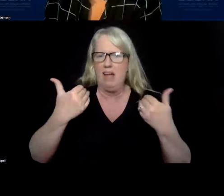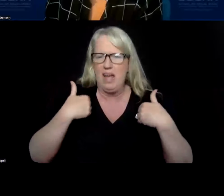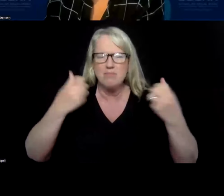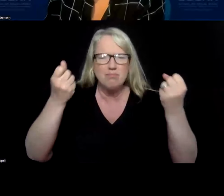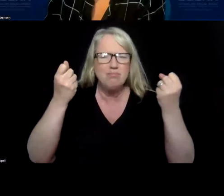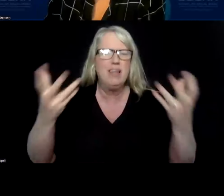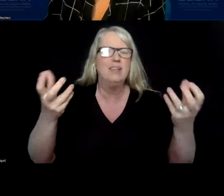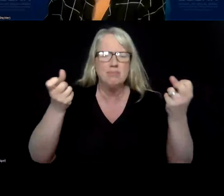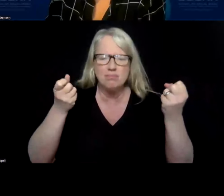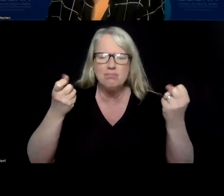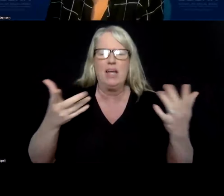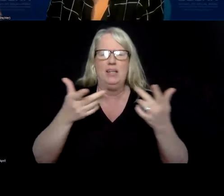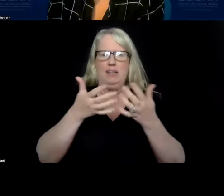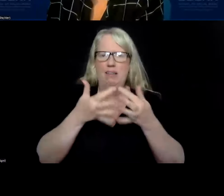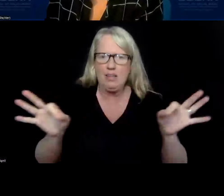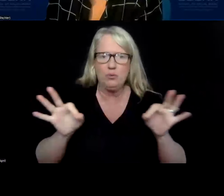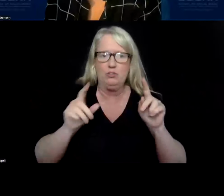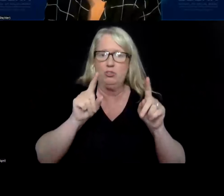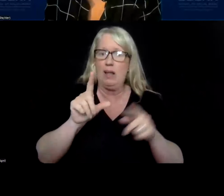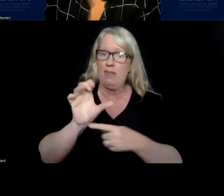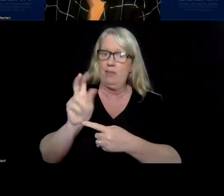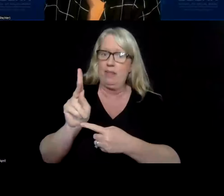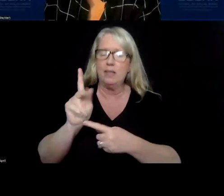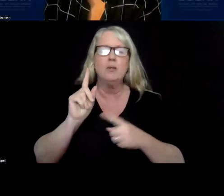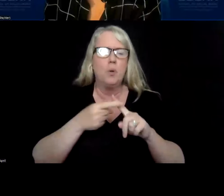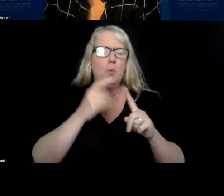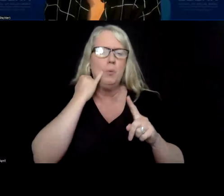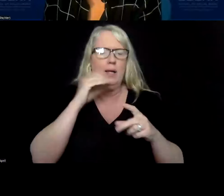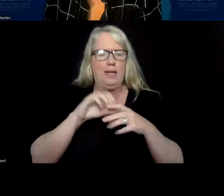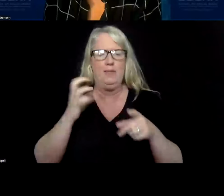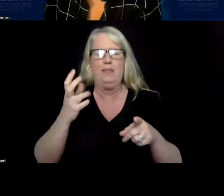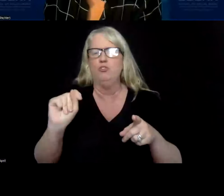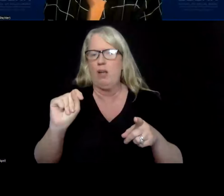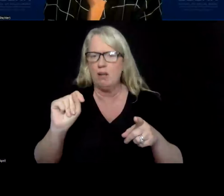many languages, and the link to their website is also going in the chat. Next slide.